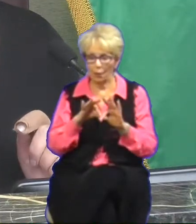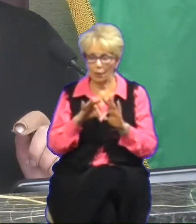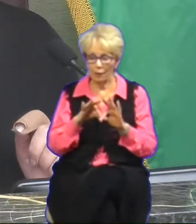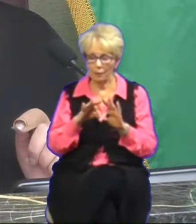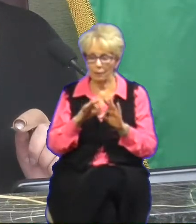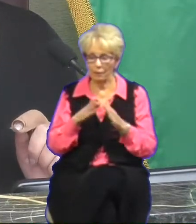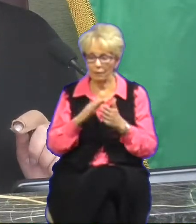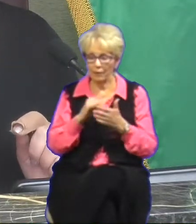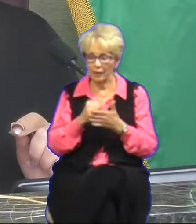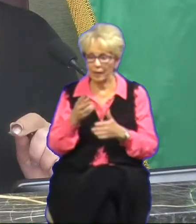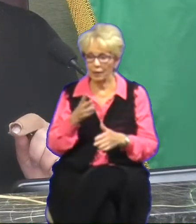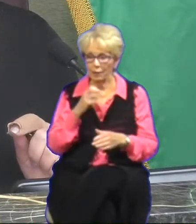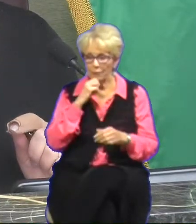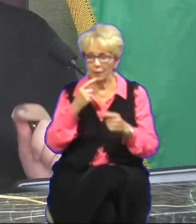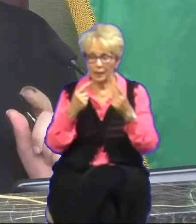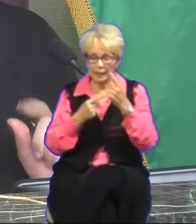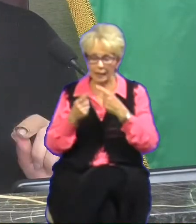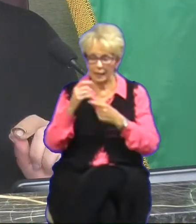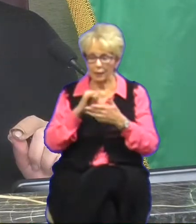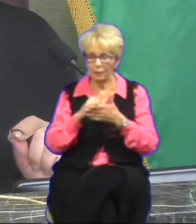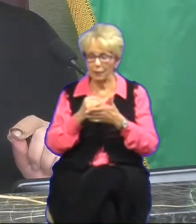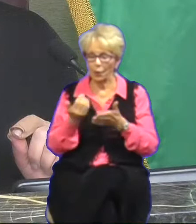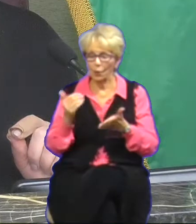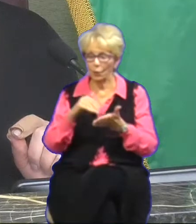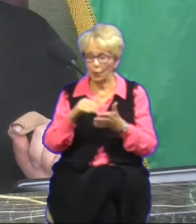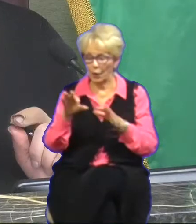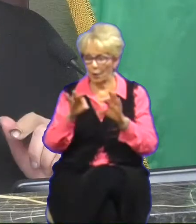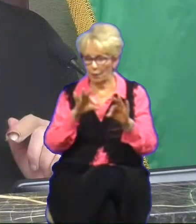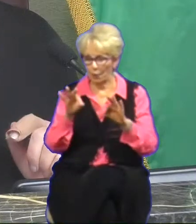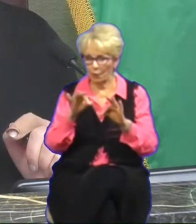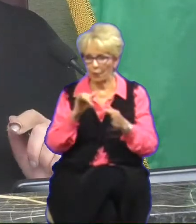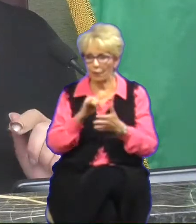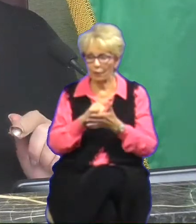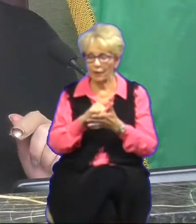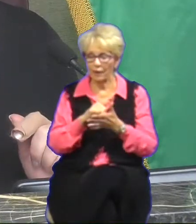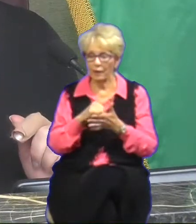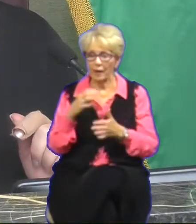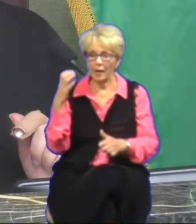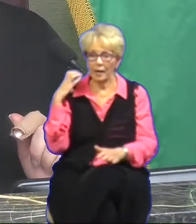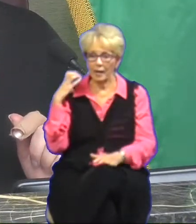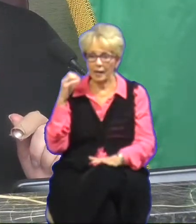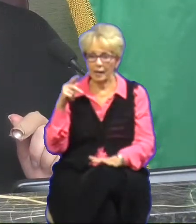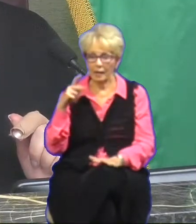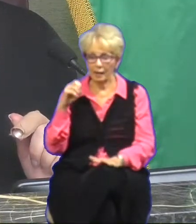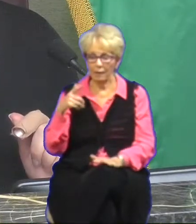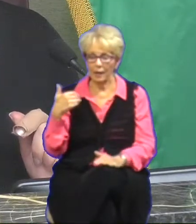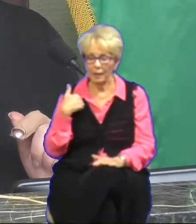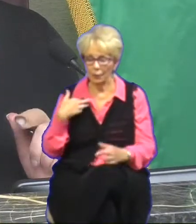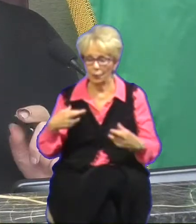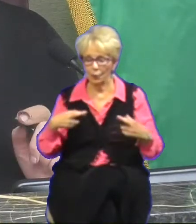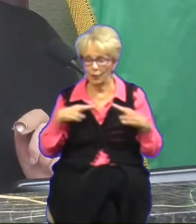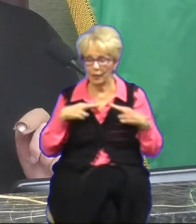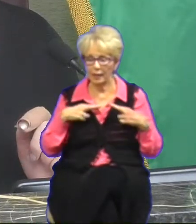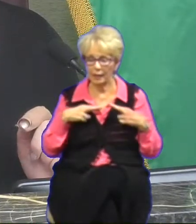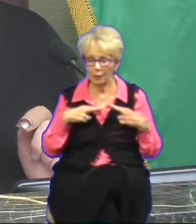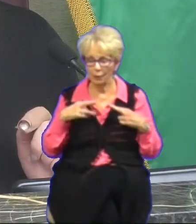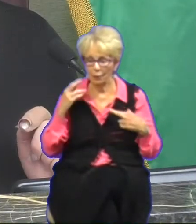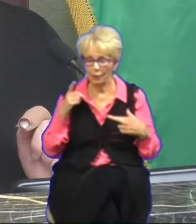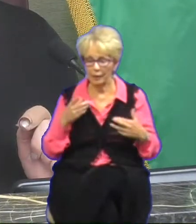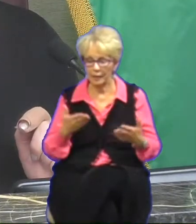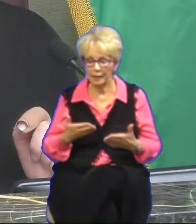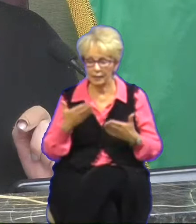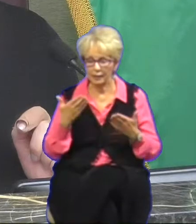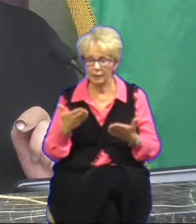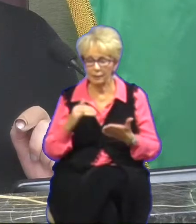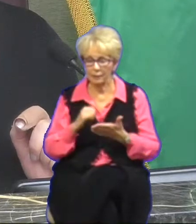Would ask that those two be considered to be reappointed. And then Captain Campbell has retired and would suggest